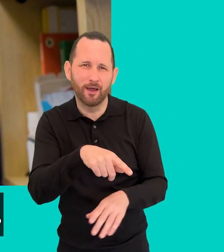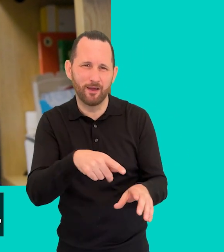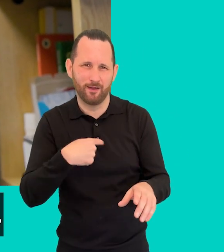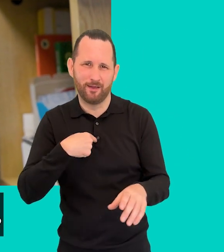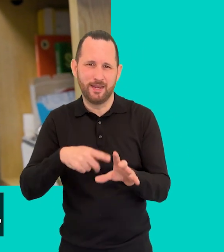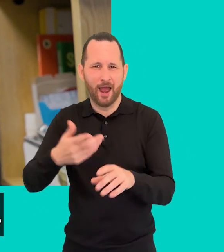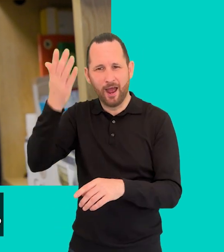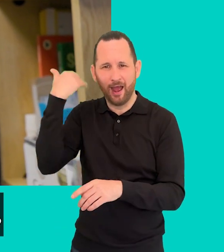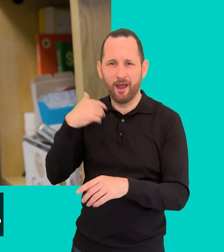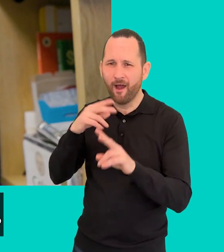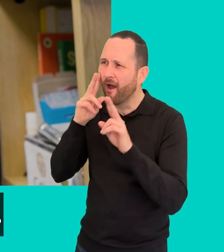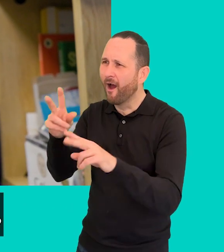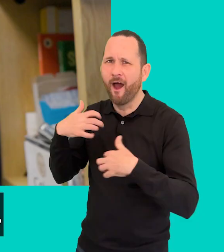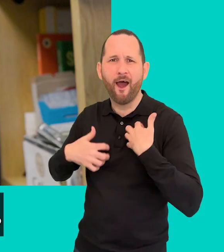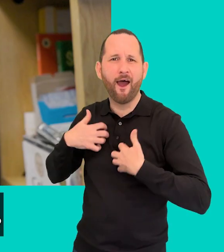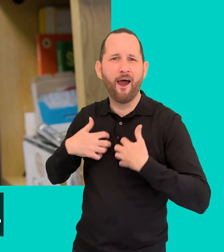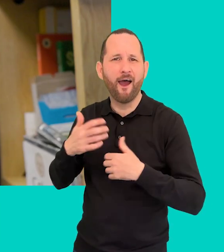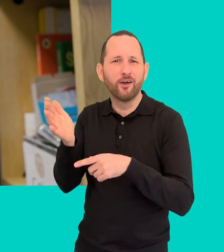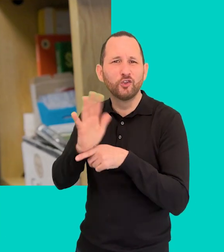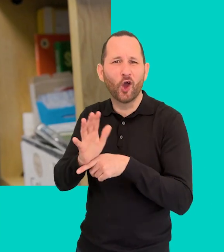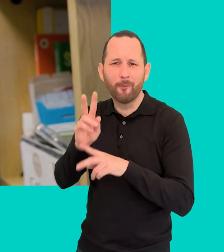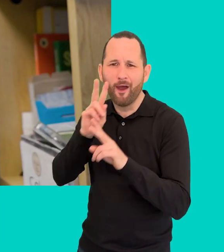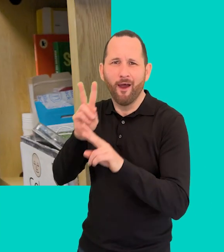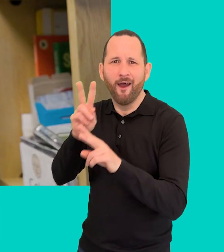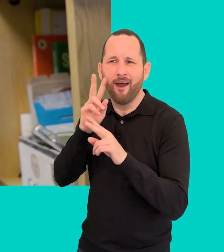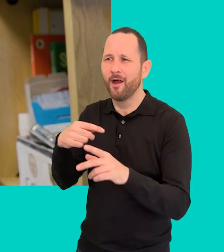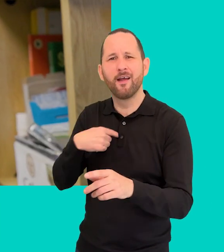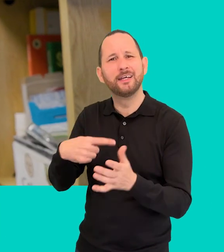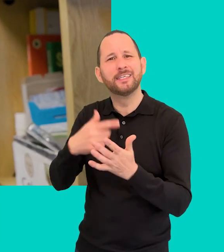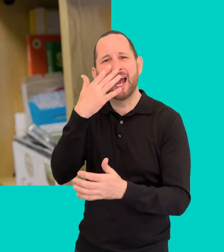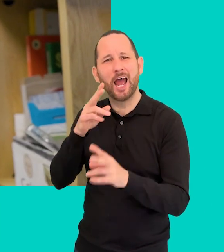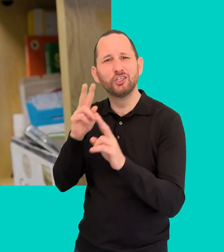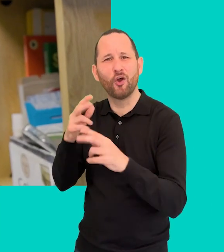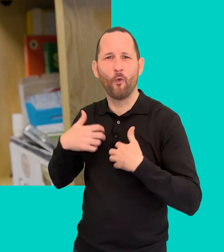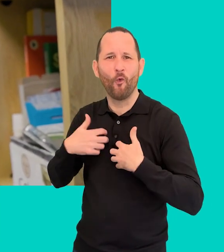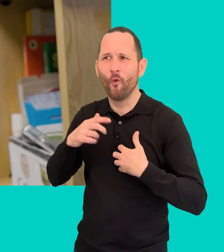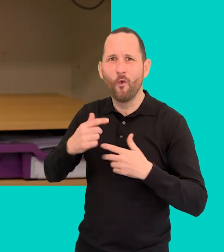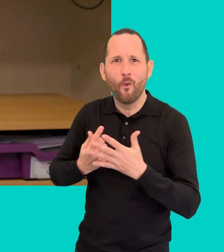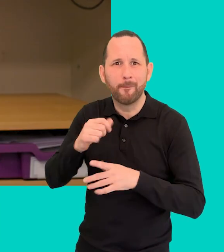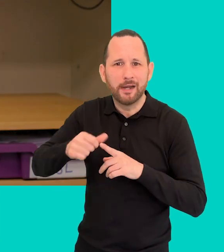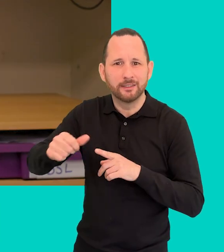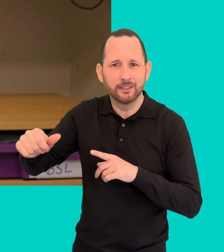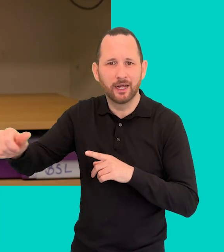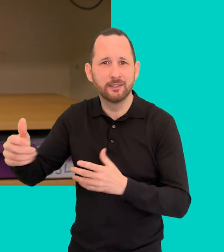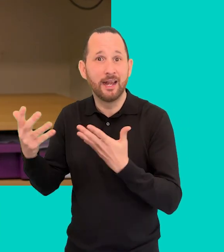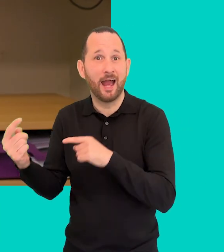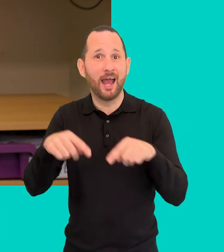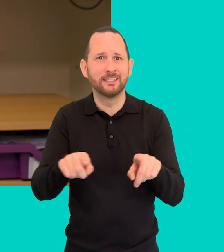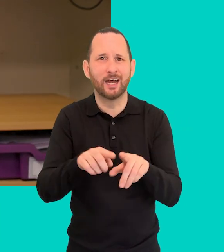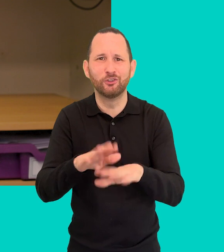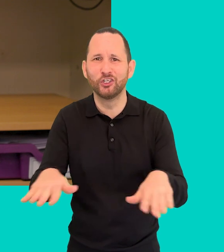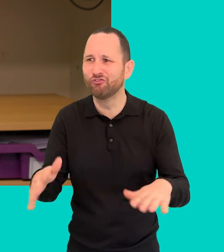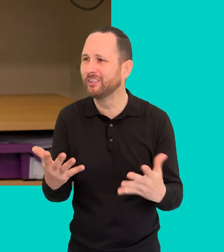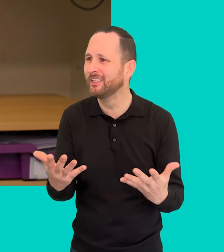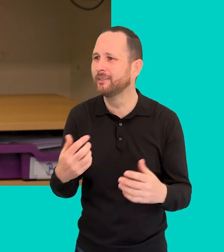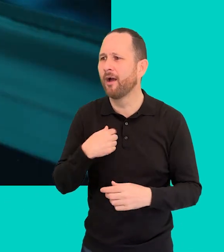that kind of school, you know, those school soap opera vibes when I was like a teenager. I think it's good because they